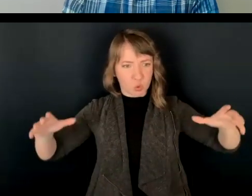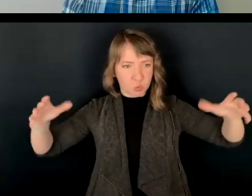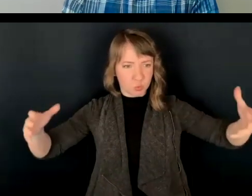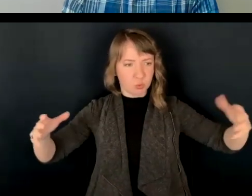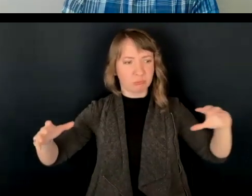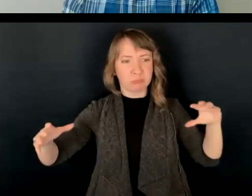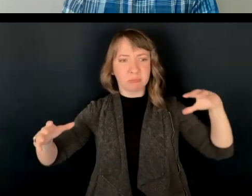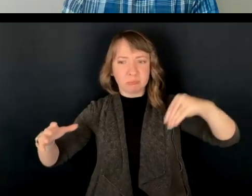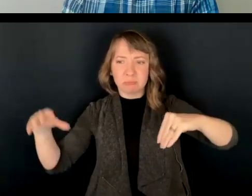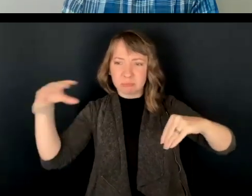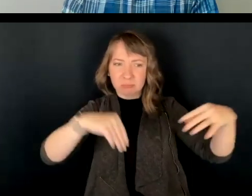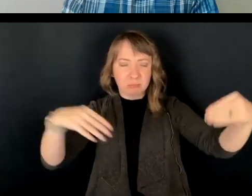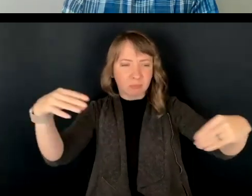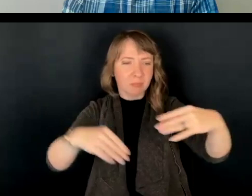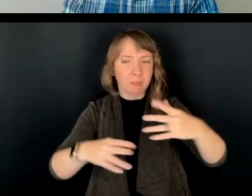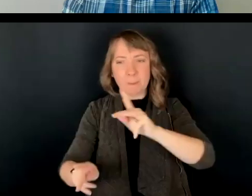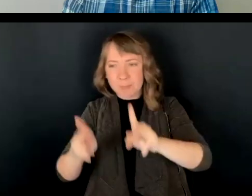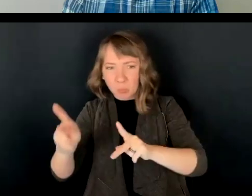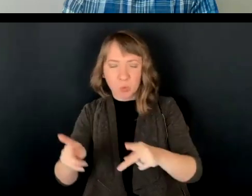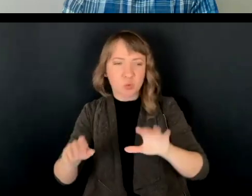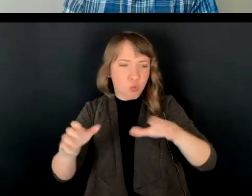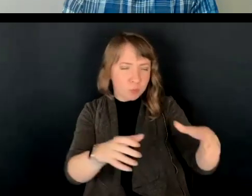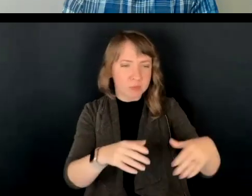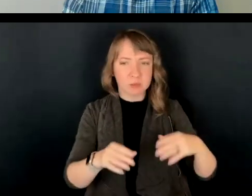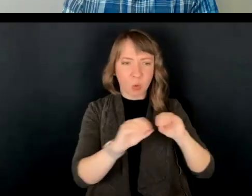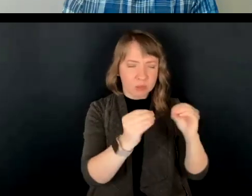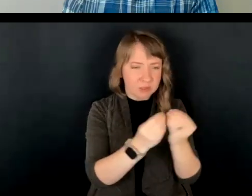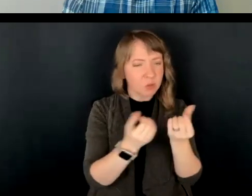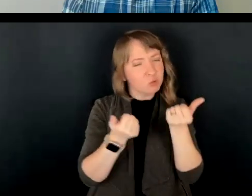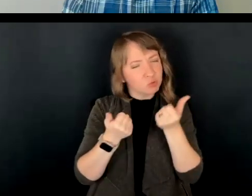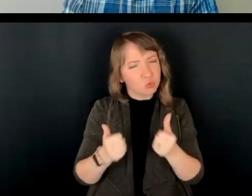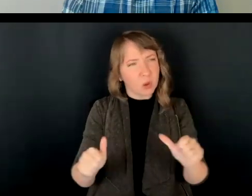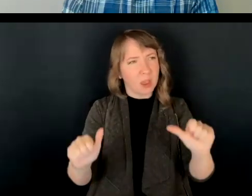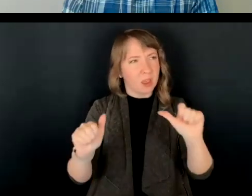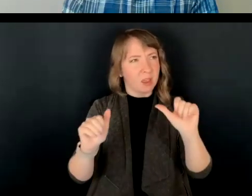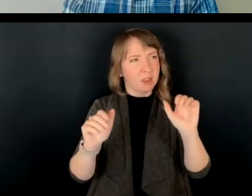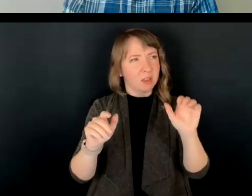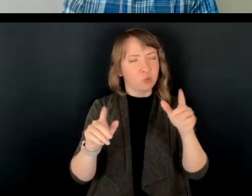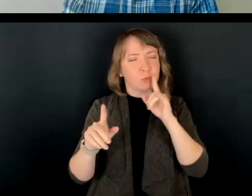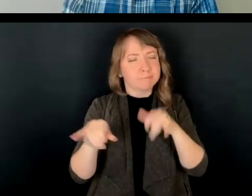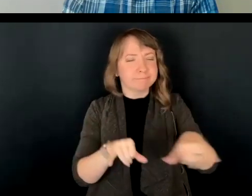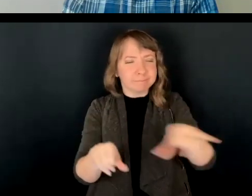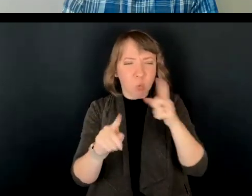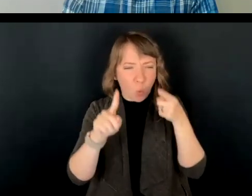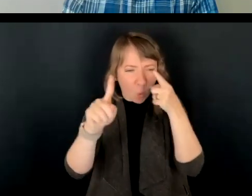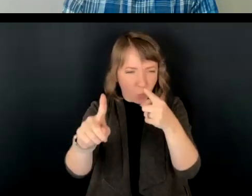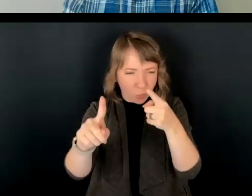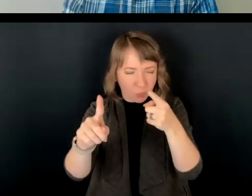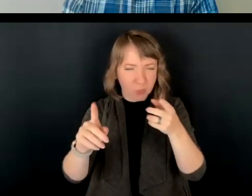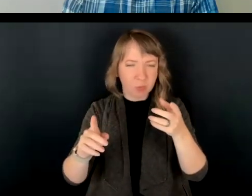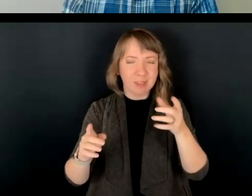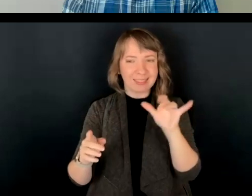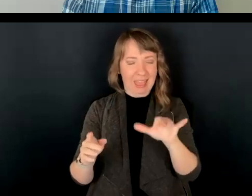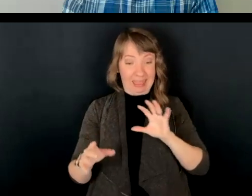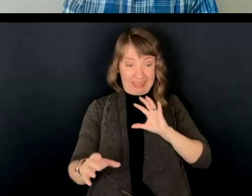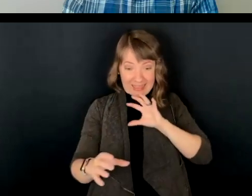people and organizations that are trying to get similar work done is where we can find a